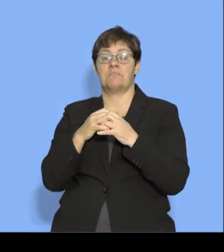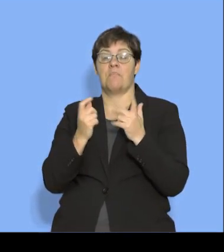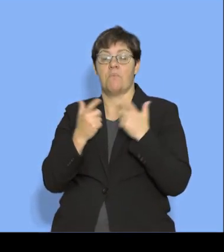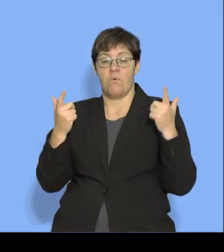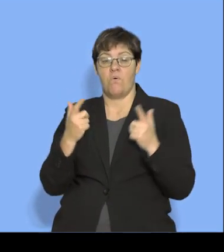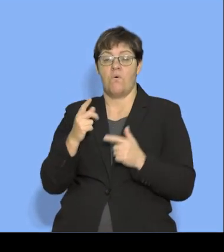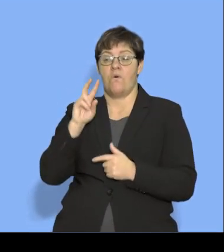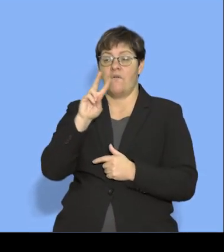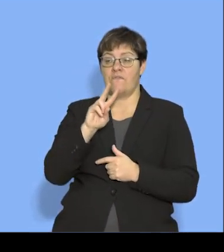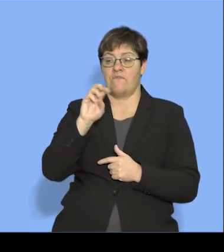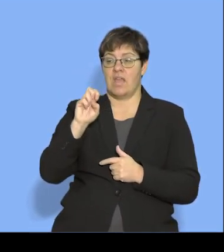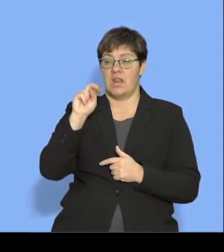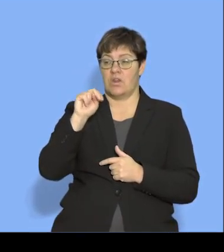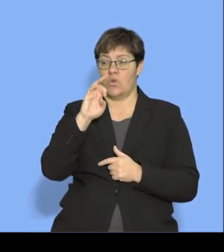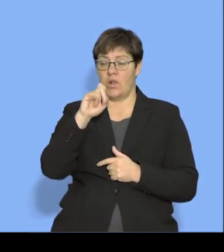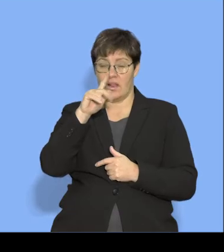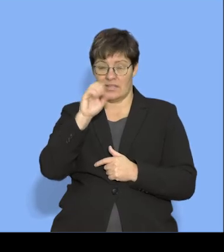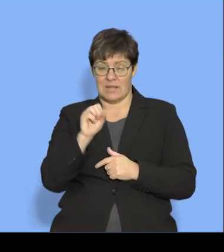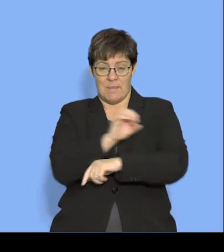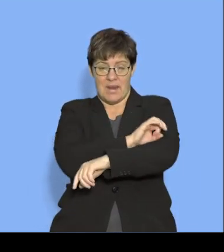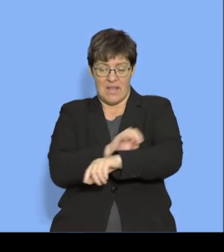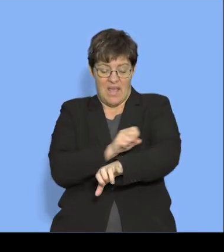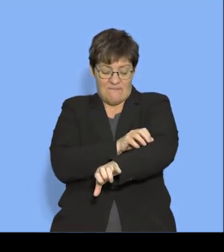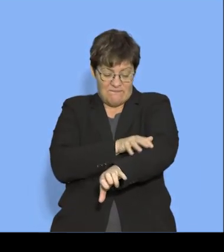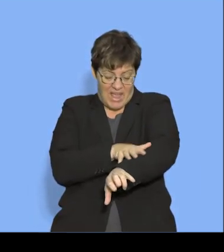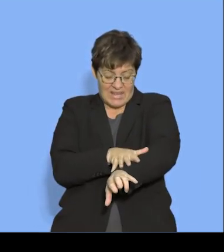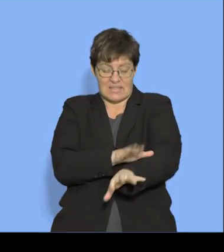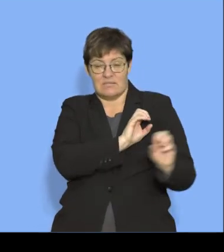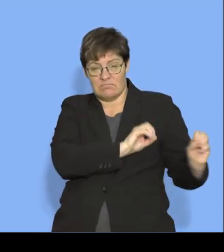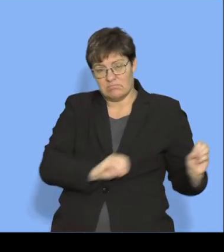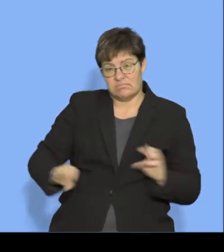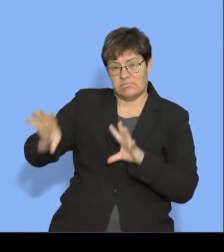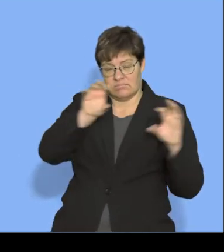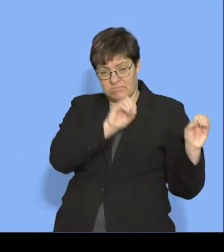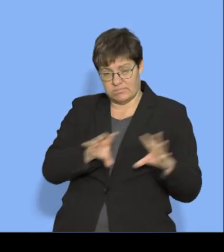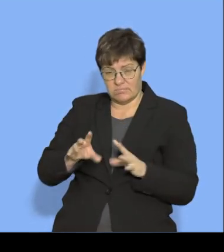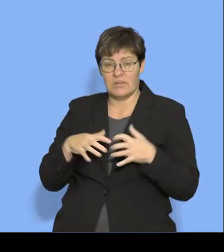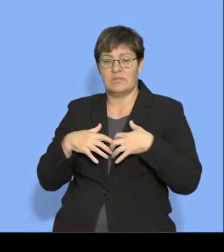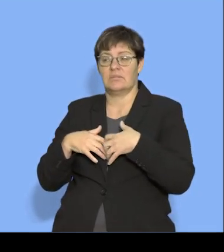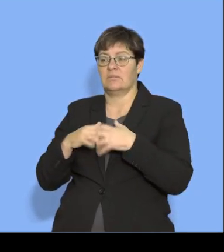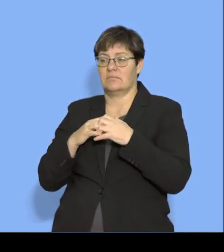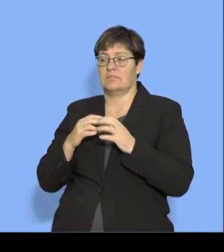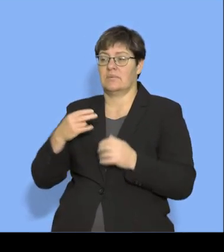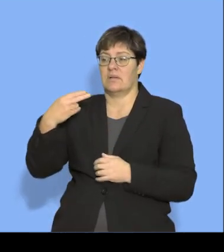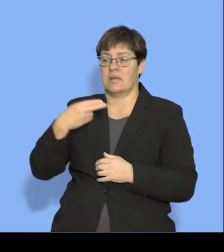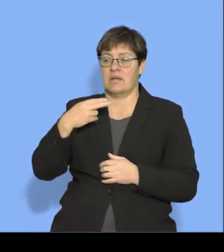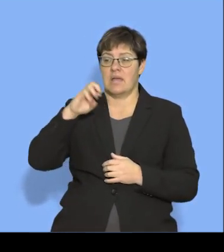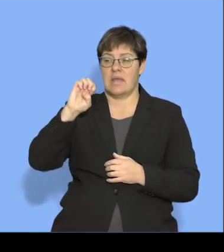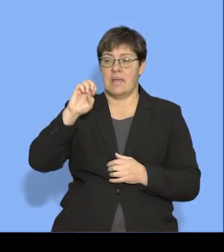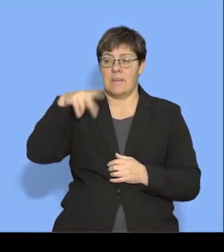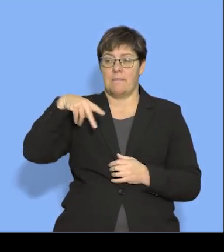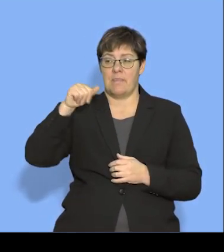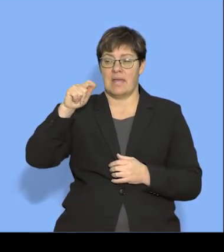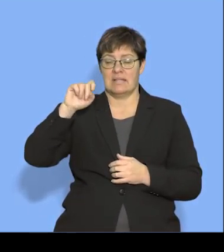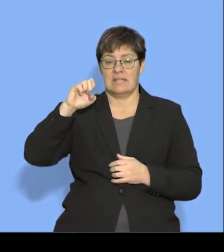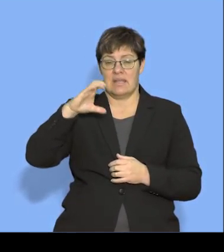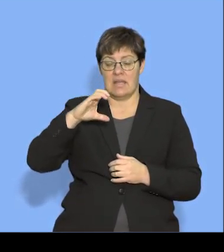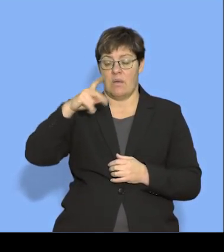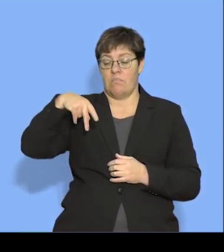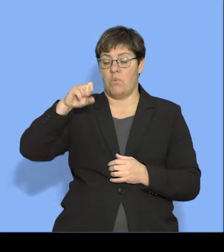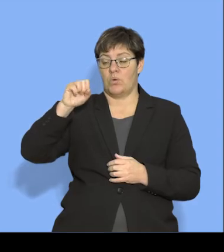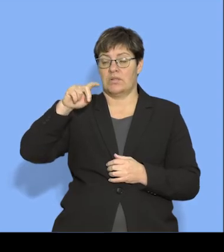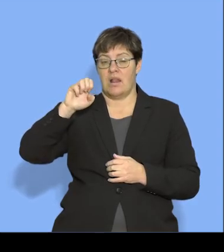form larger venules, so veins that are transporting these substances, to form the hepatic portal vein, which